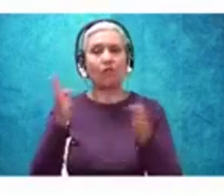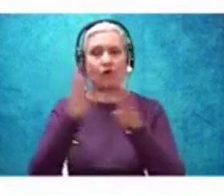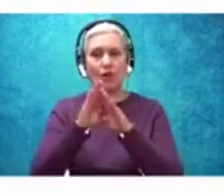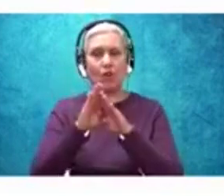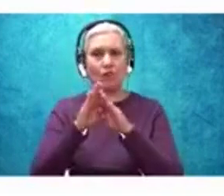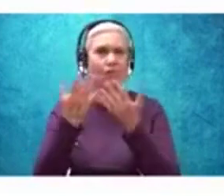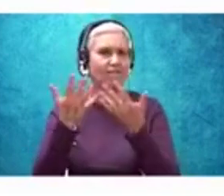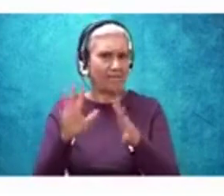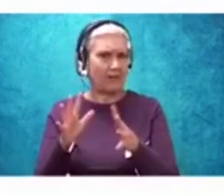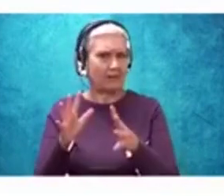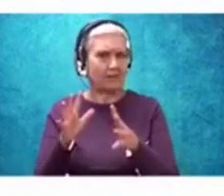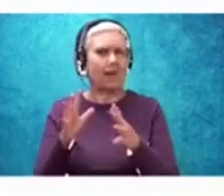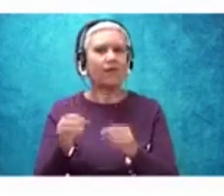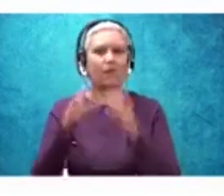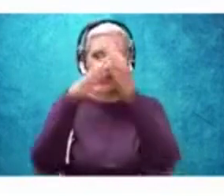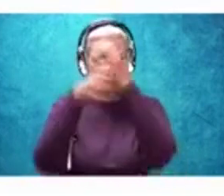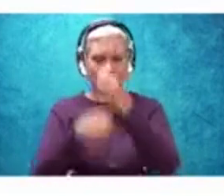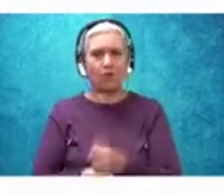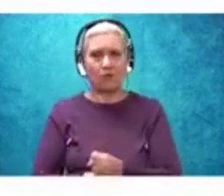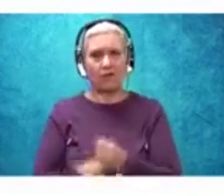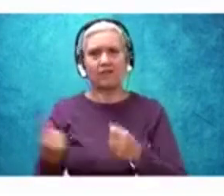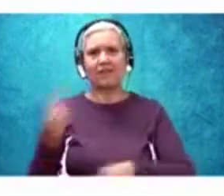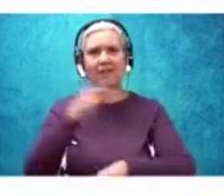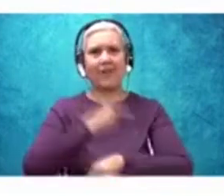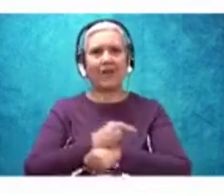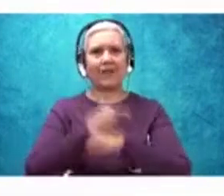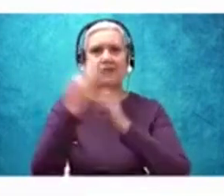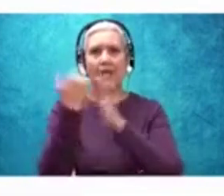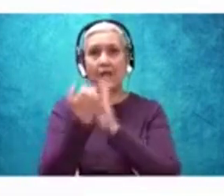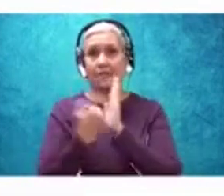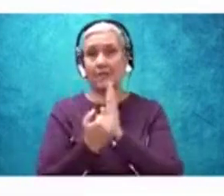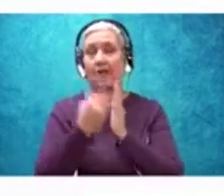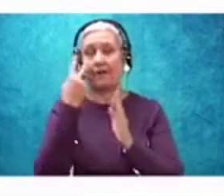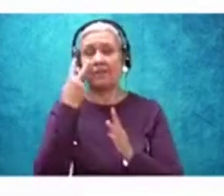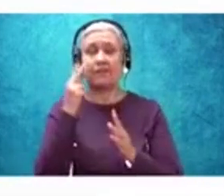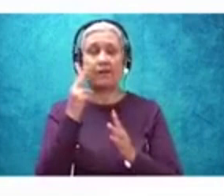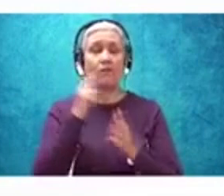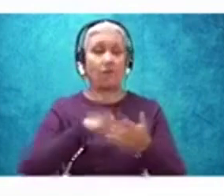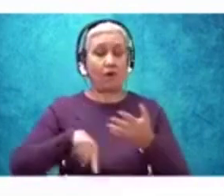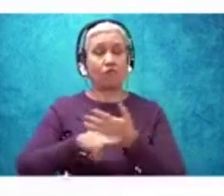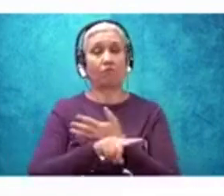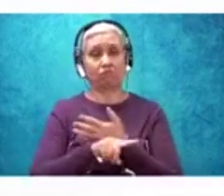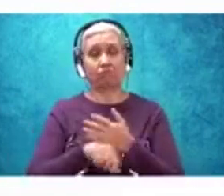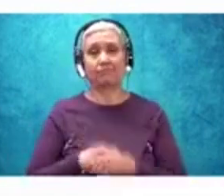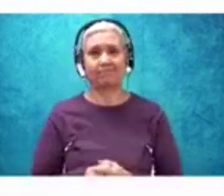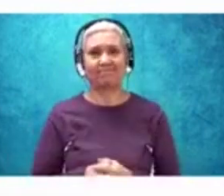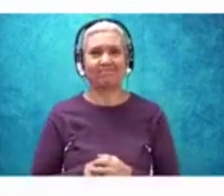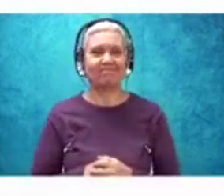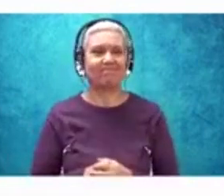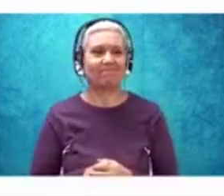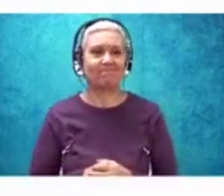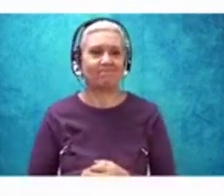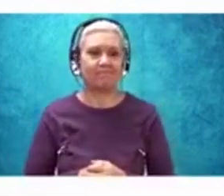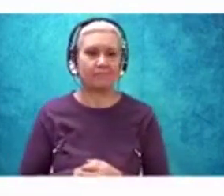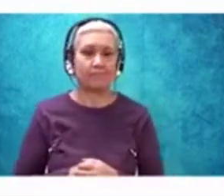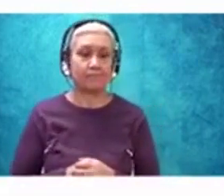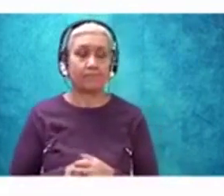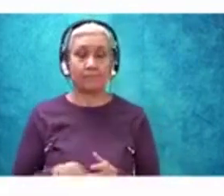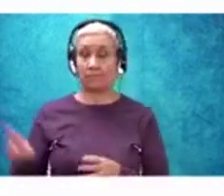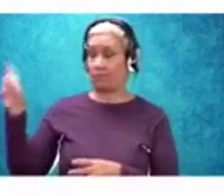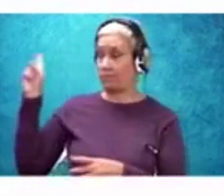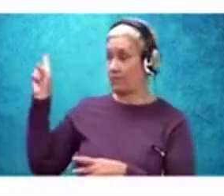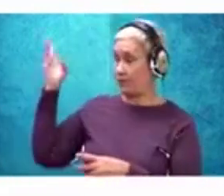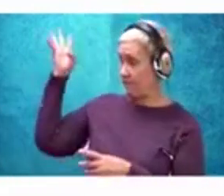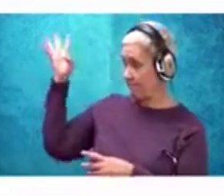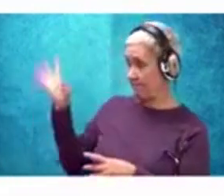by summarizing the day's lesson and then taking a look ahead at what we have for next week. So what I want you to do is to take a look at these